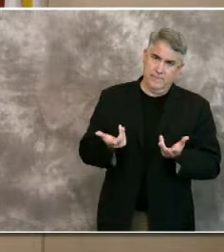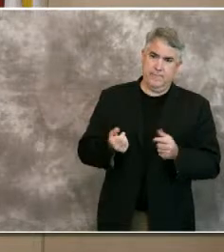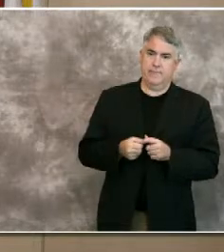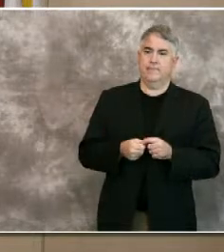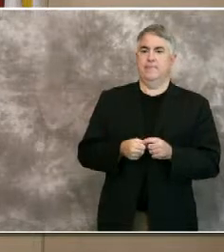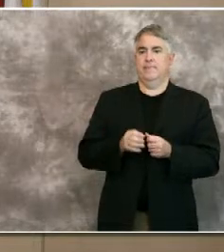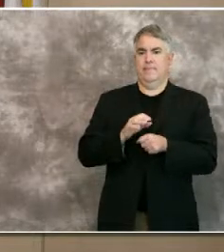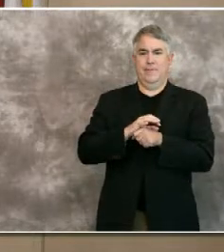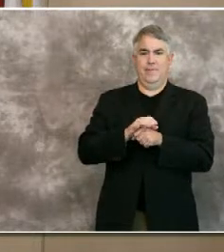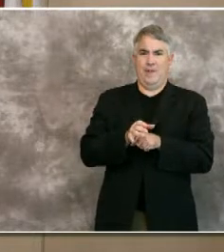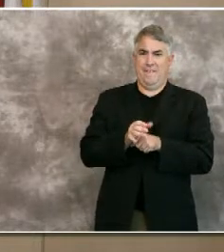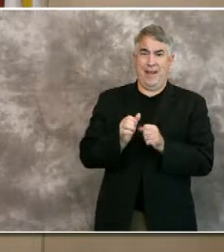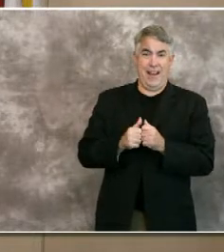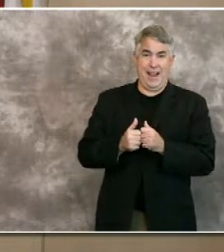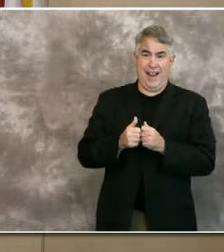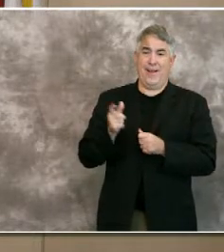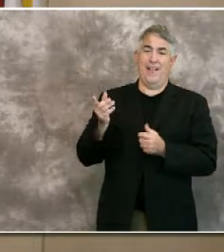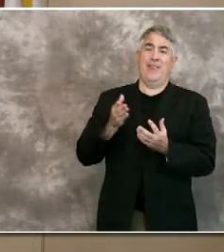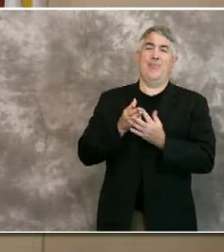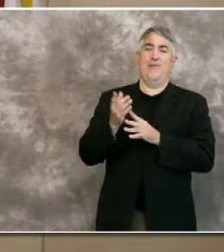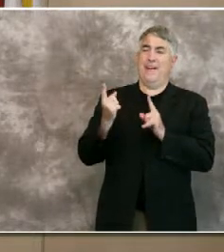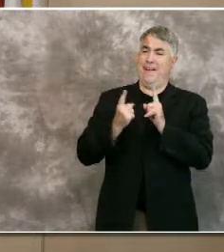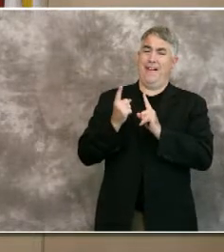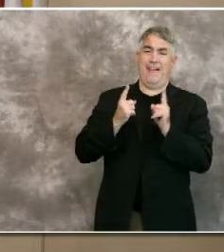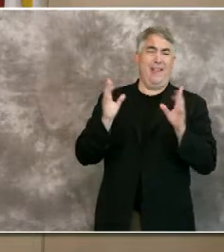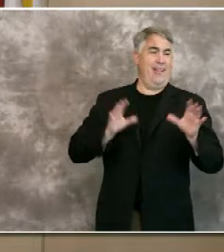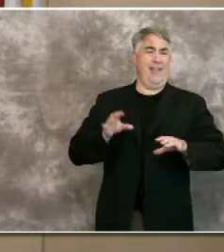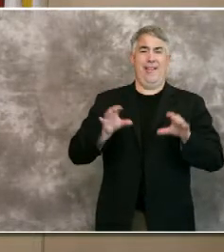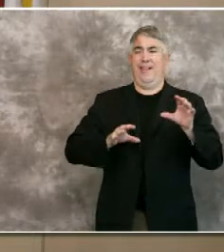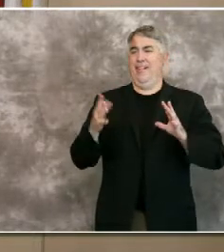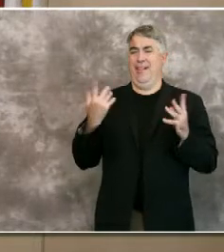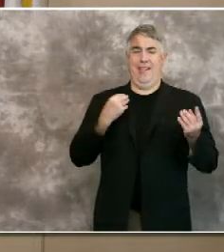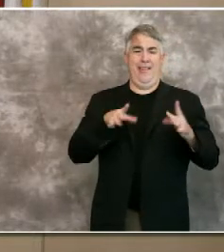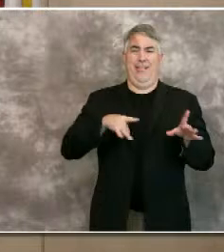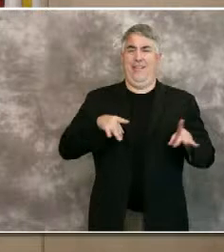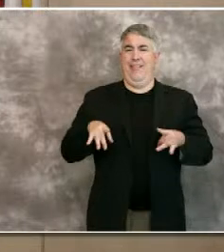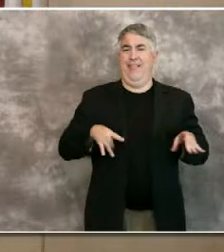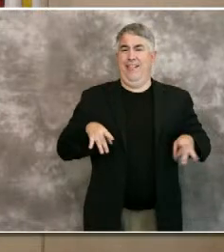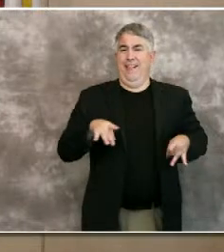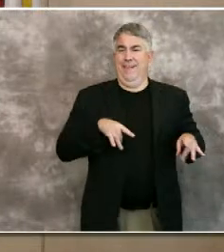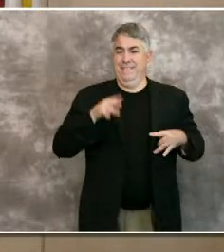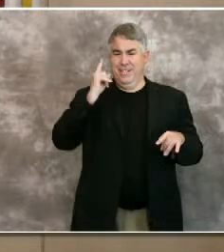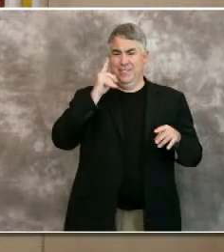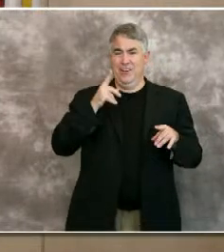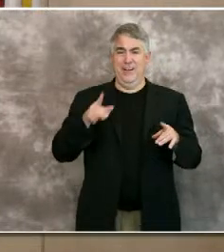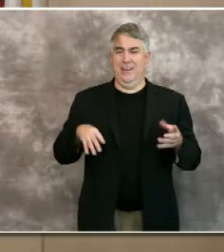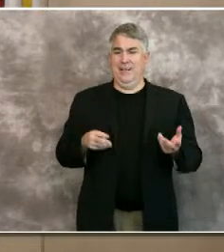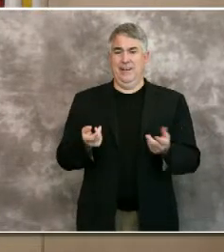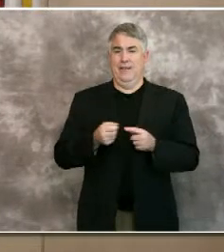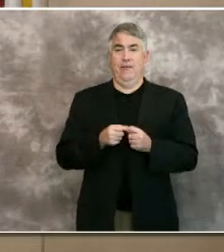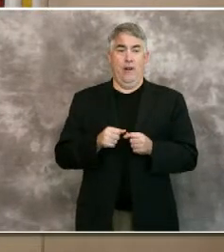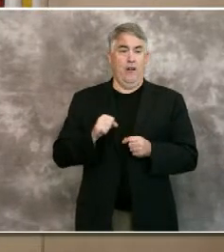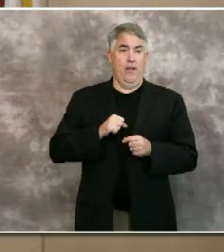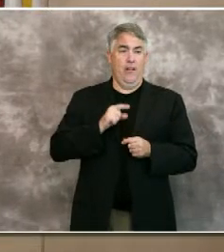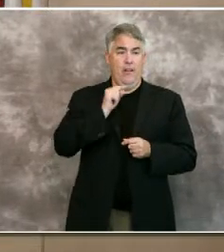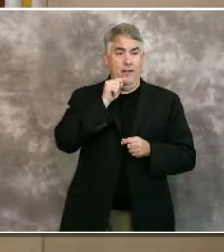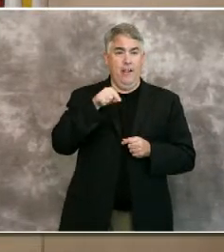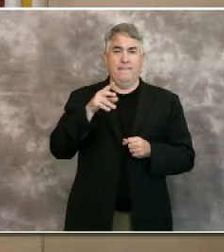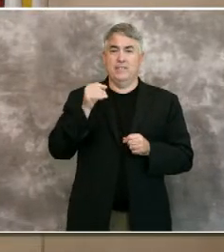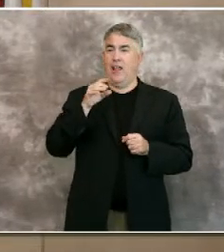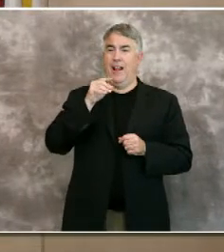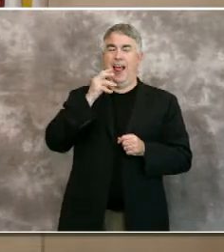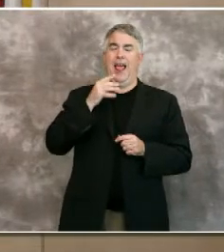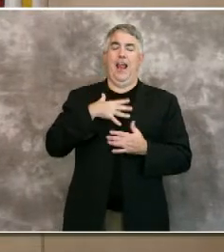is primarily through person-to-person contact, and it's spread through droplet transmission. So we've,